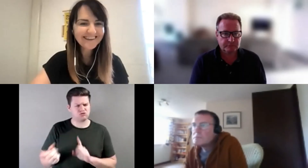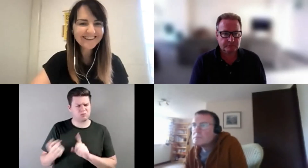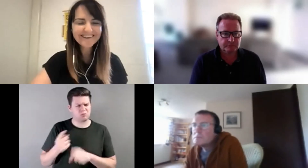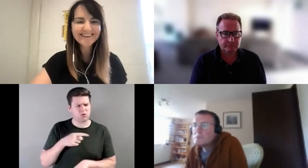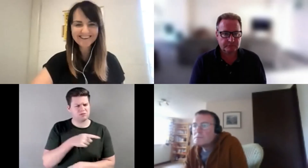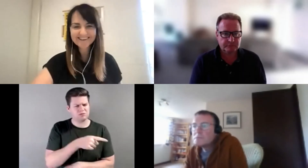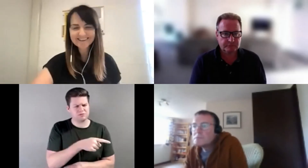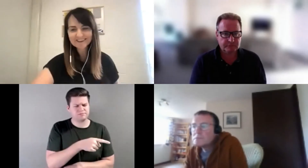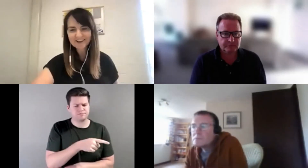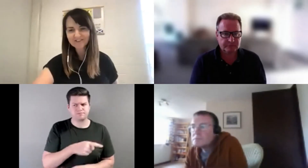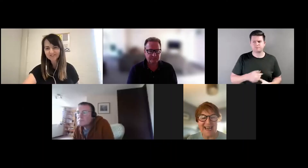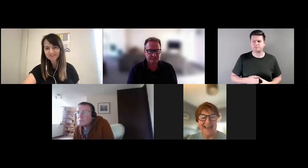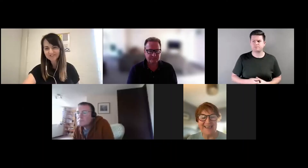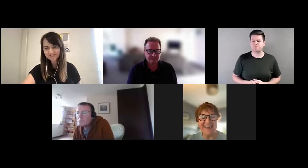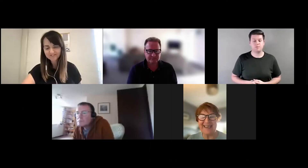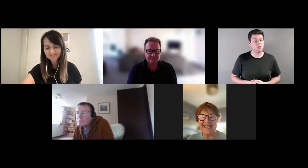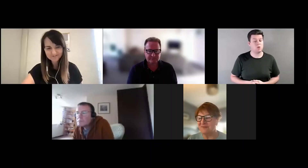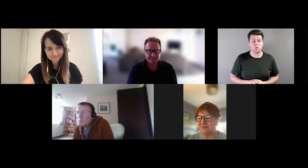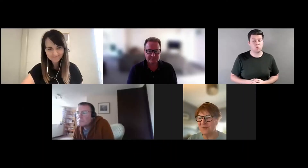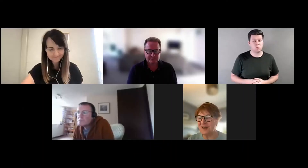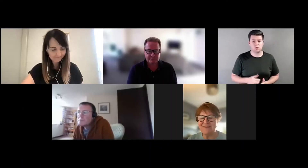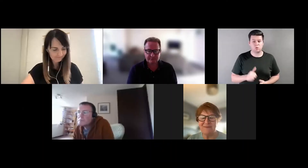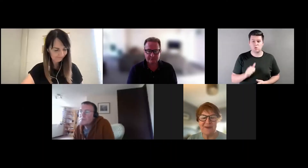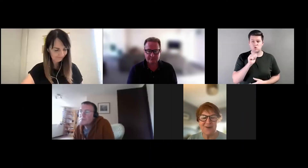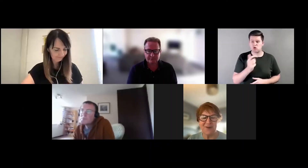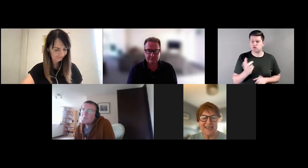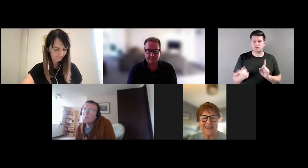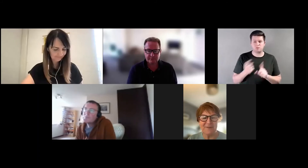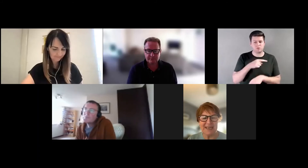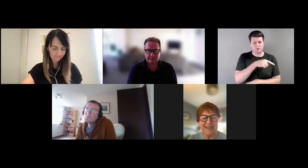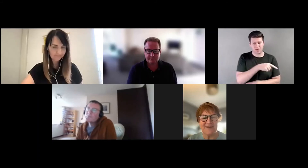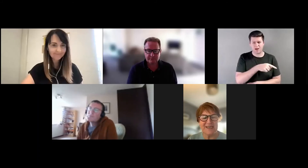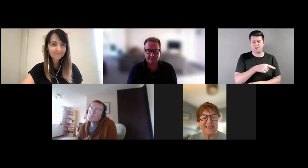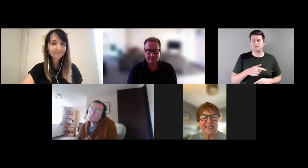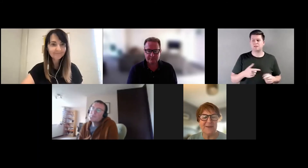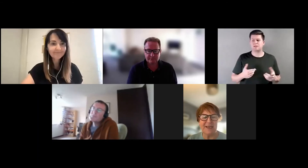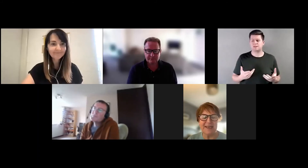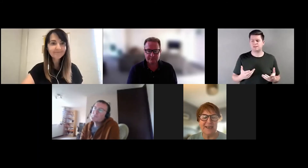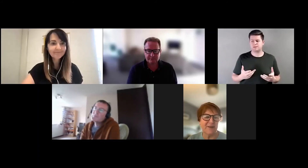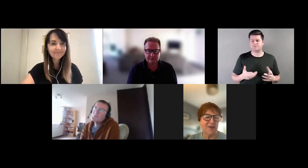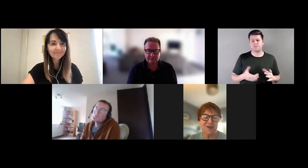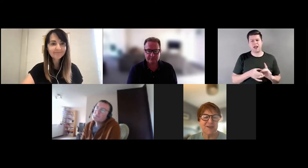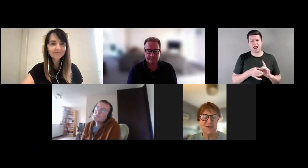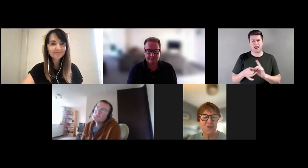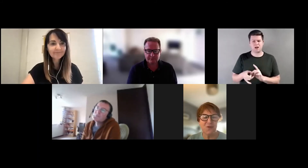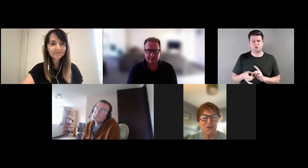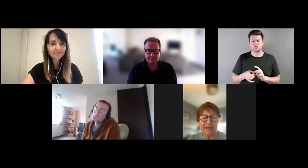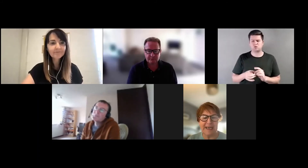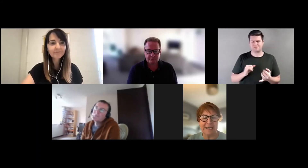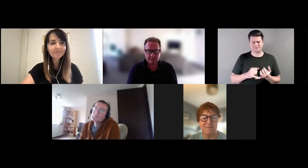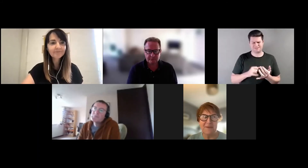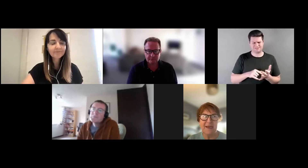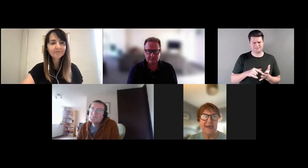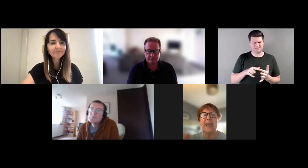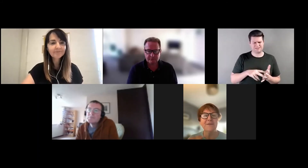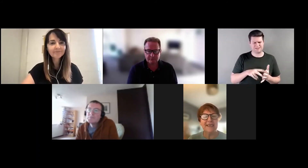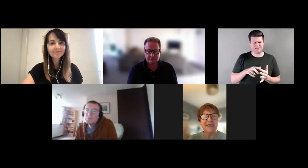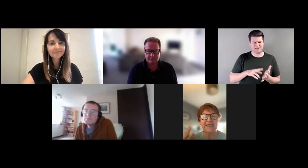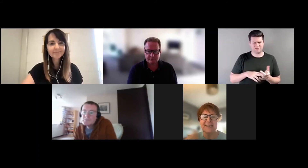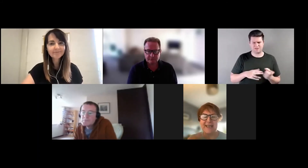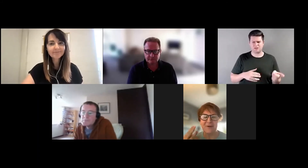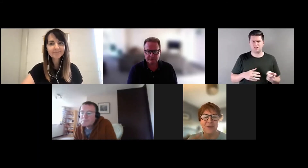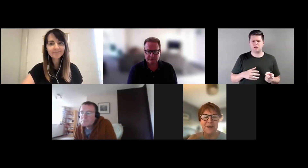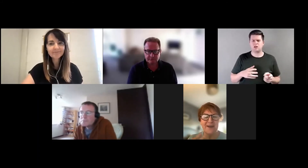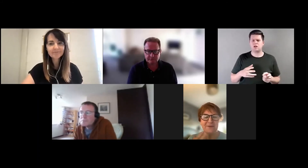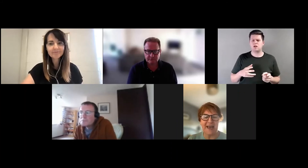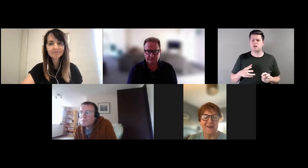No, it wasn't in response to that. I think it was maybe on the same lines of Stephen, that there's no